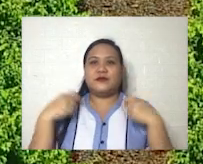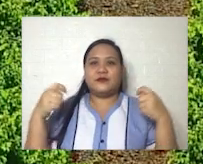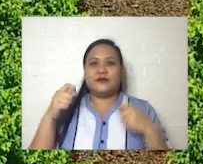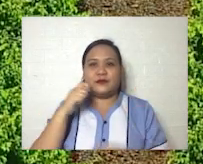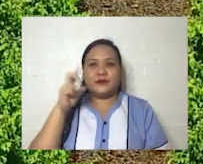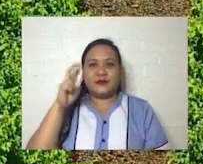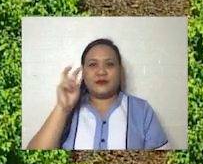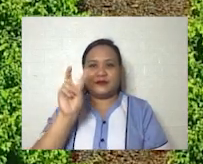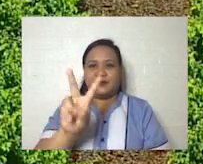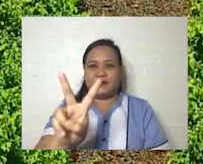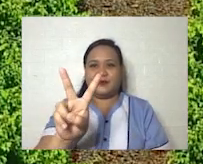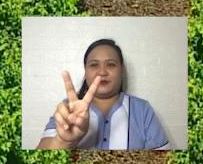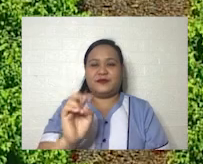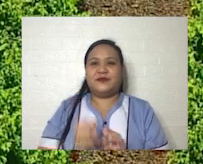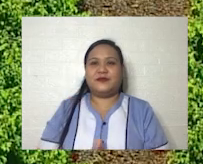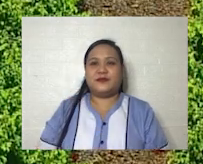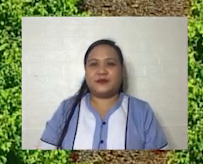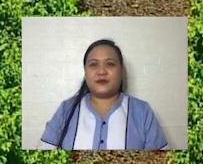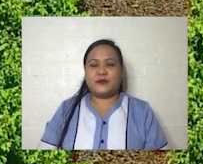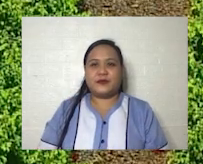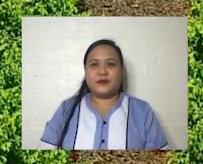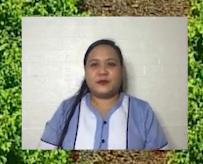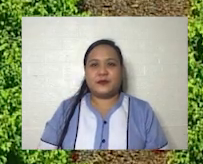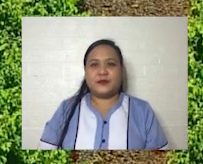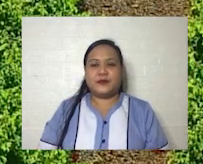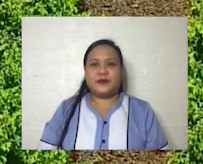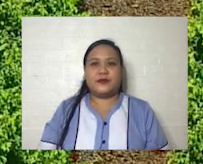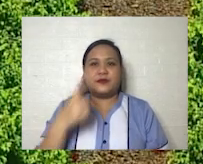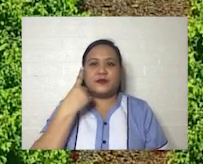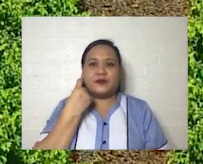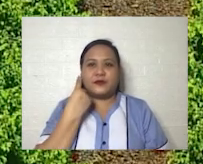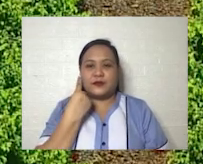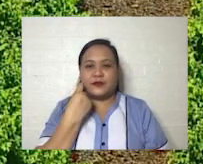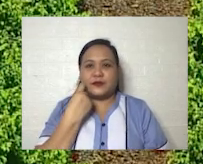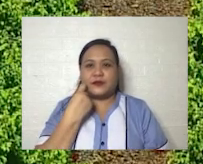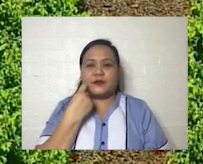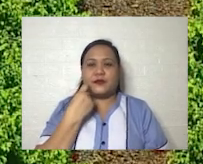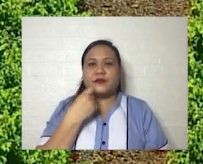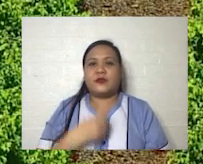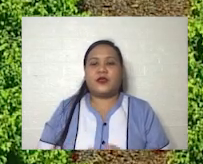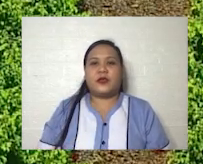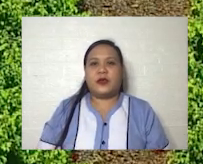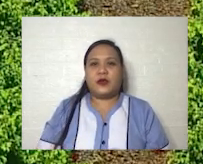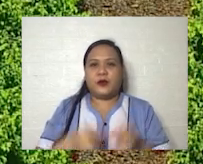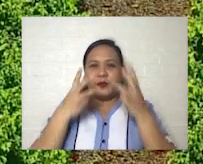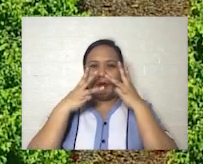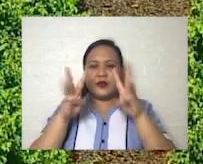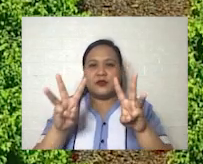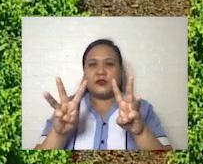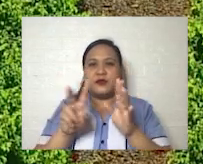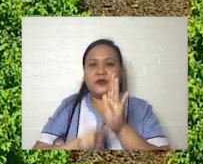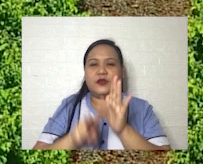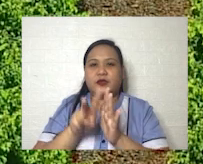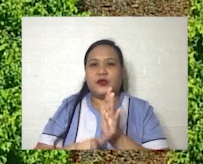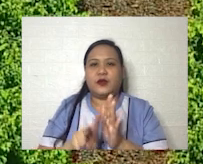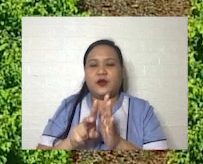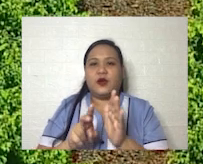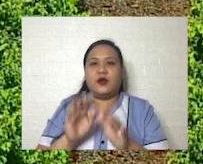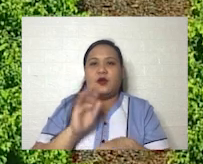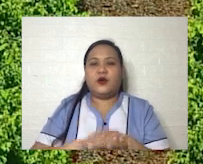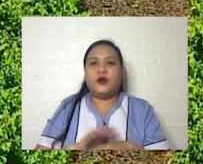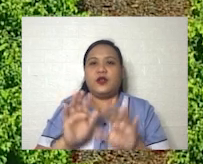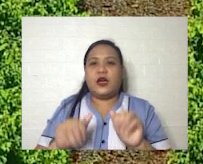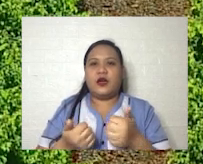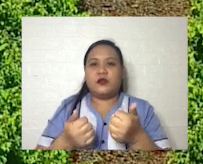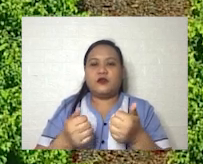You are still watching Fernandino Teens TV Season 2. A while back, you were able to watch the